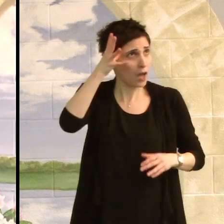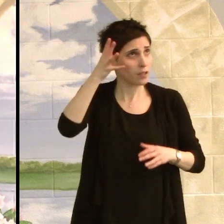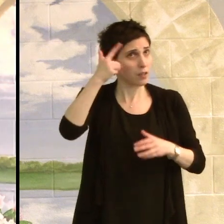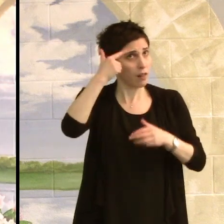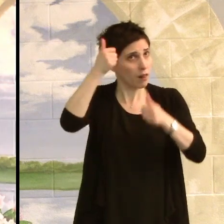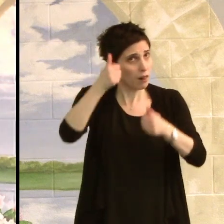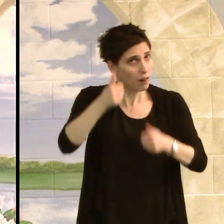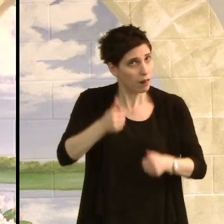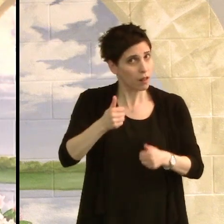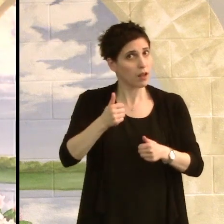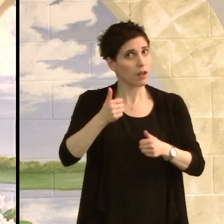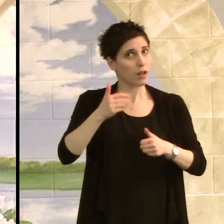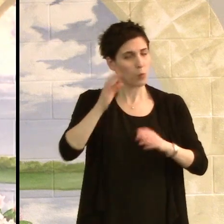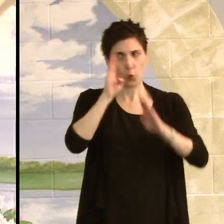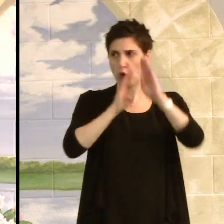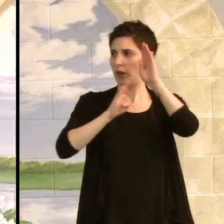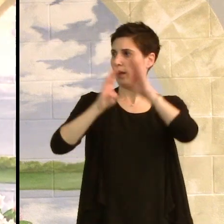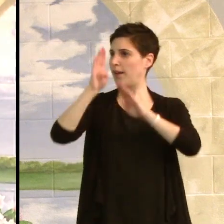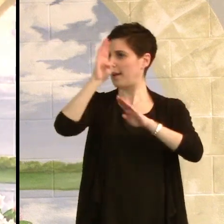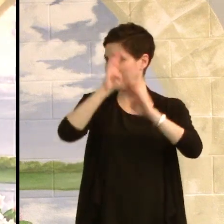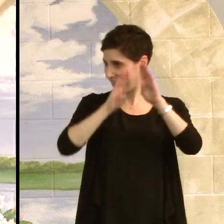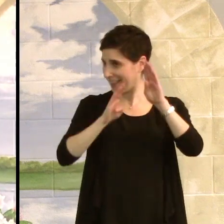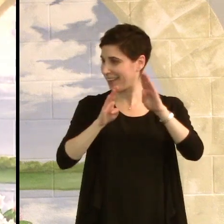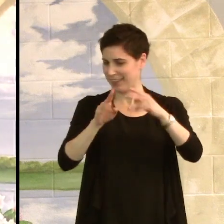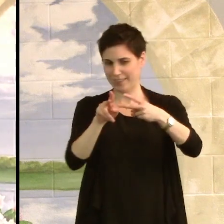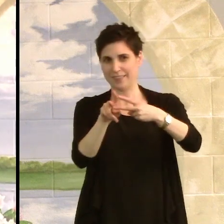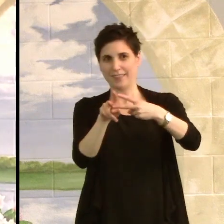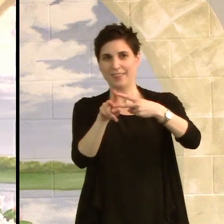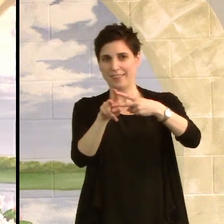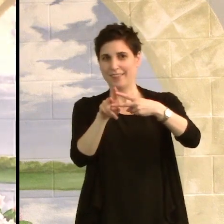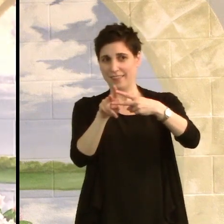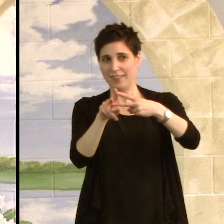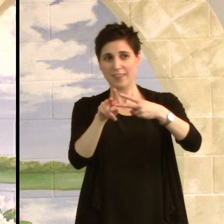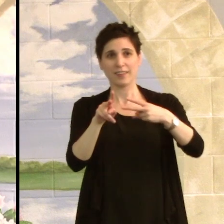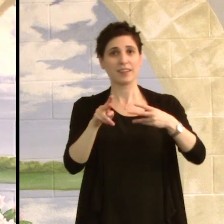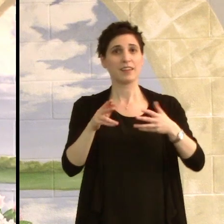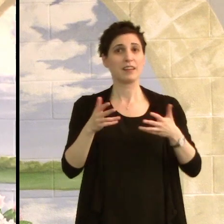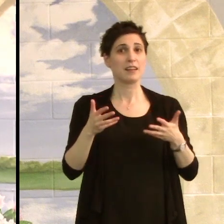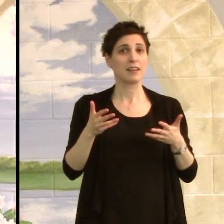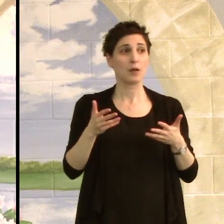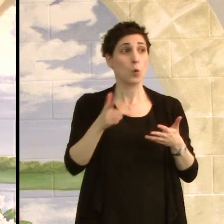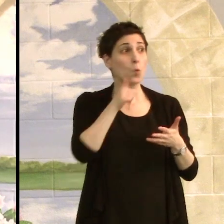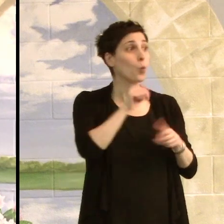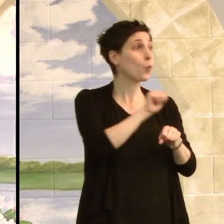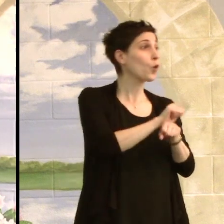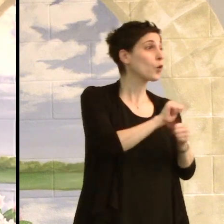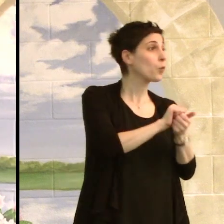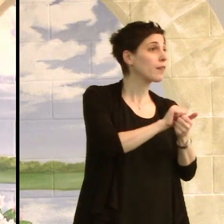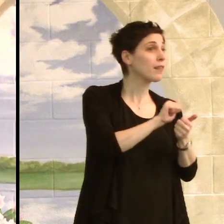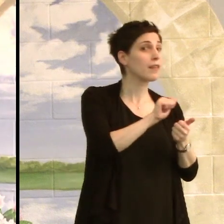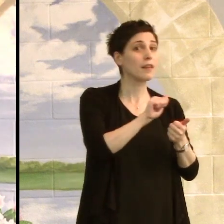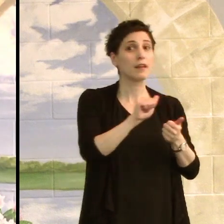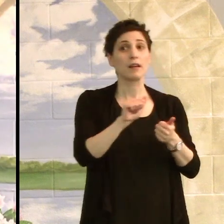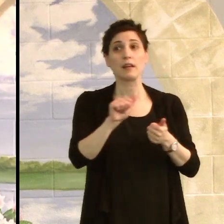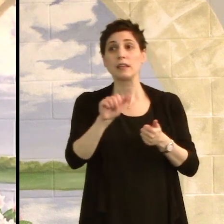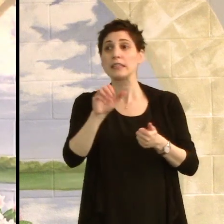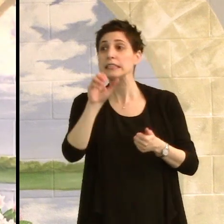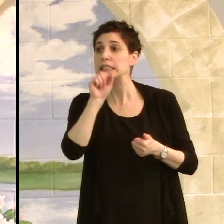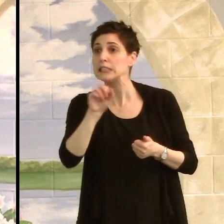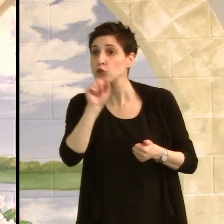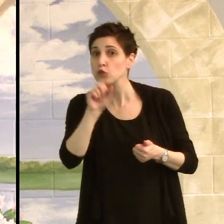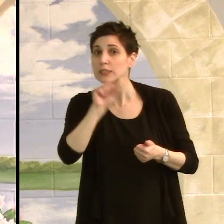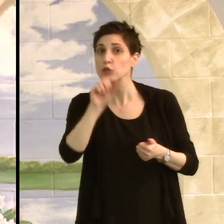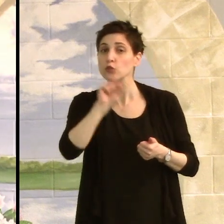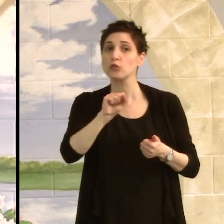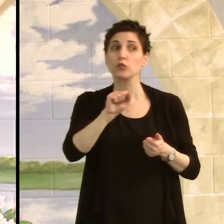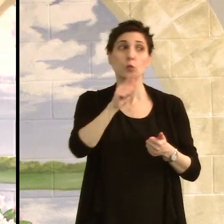aging parents or family members. It's a concern for frontline workers who serve deaf seniors as